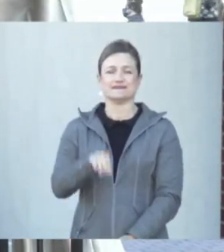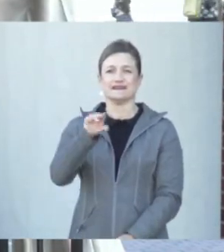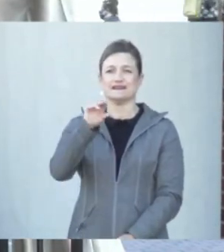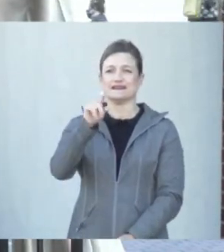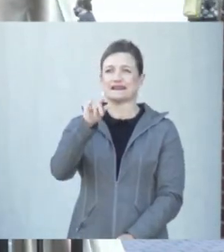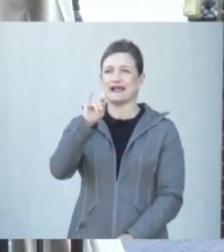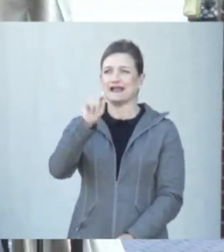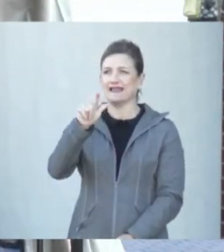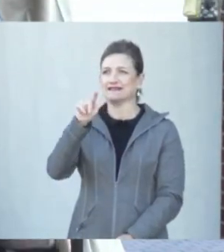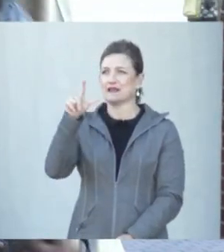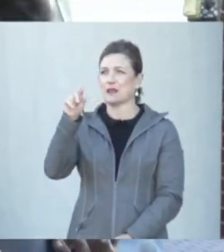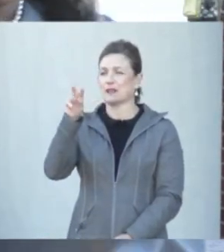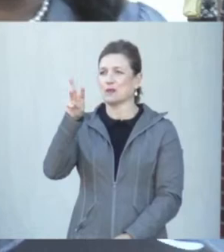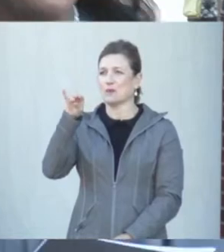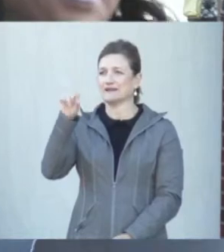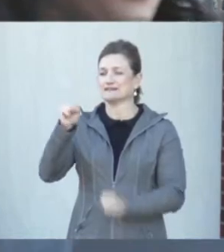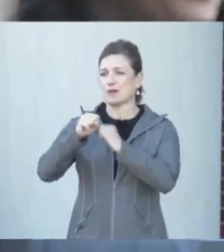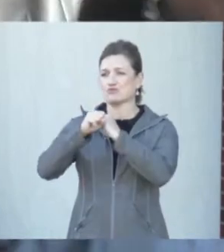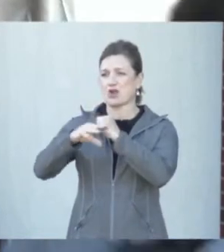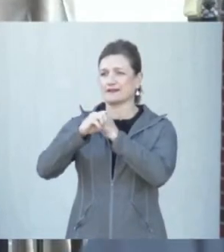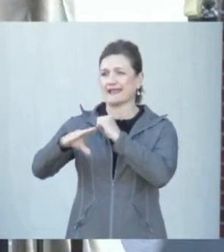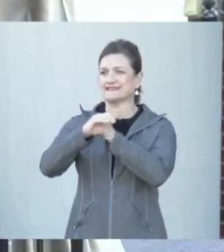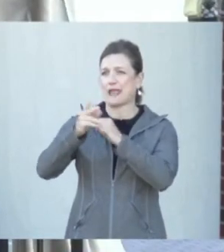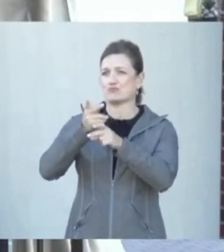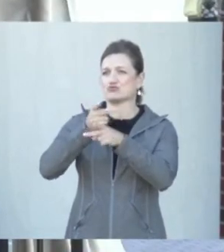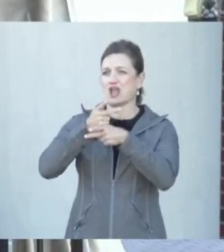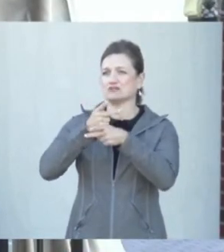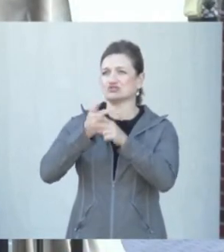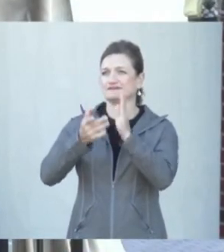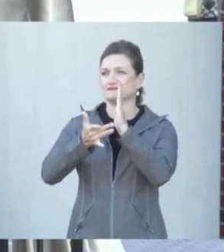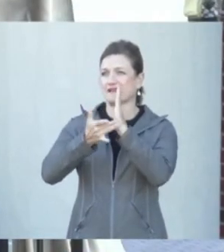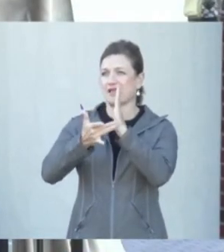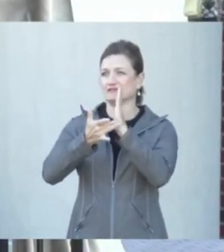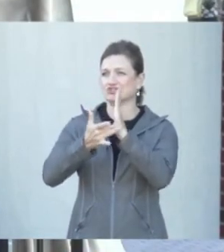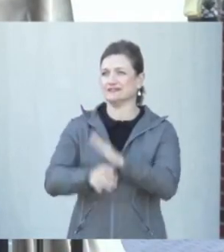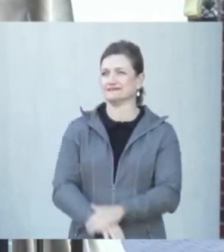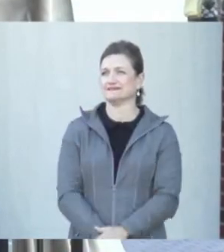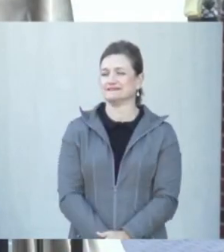Dylas Lewis, Broadcasting and Production Technology.